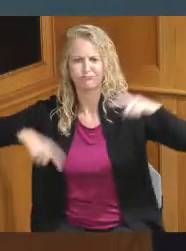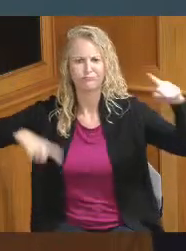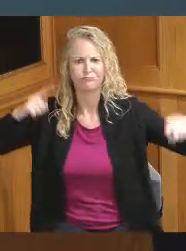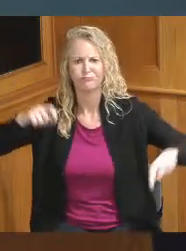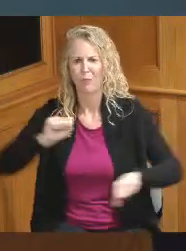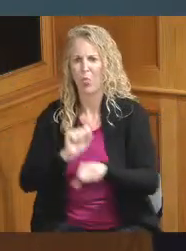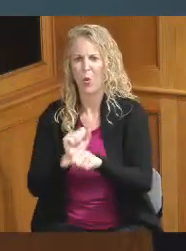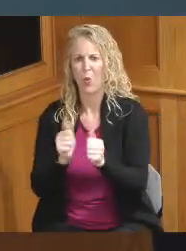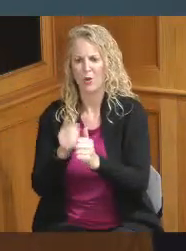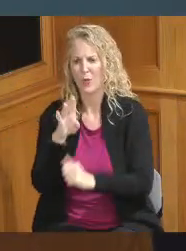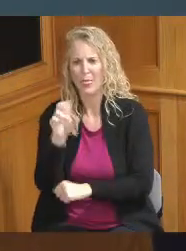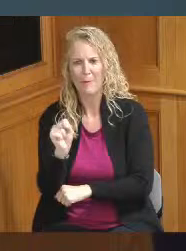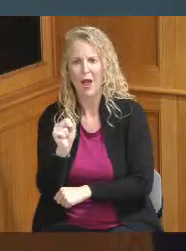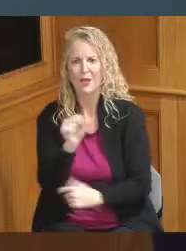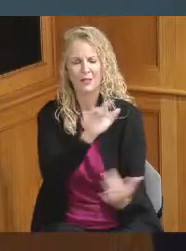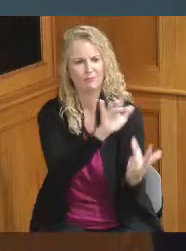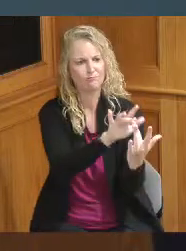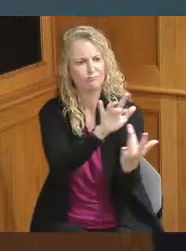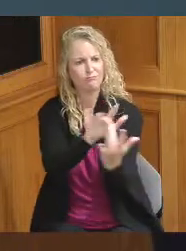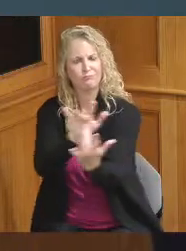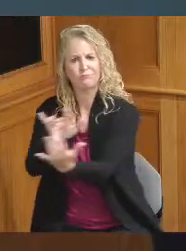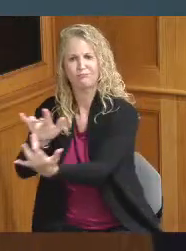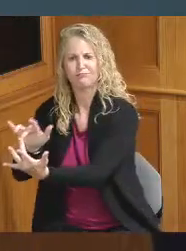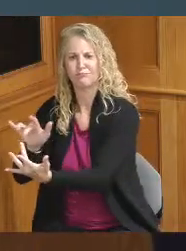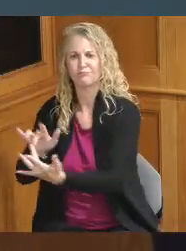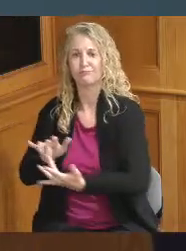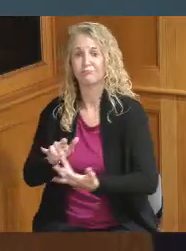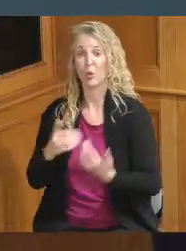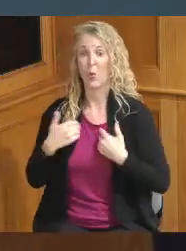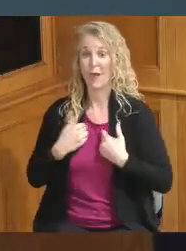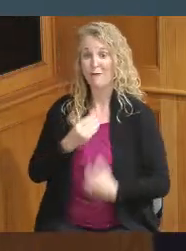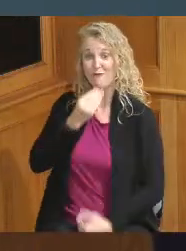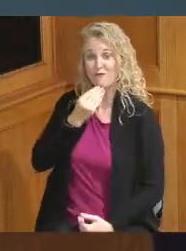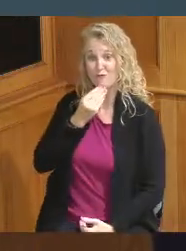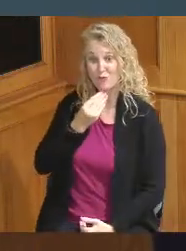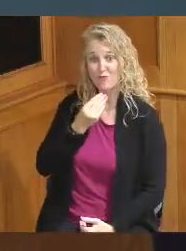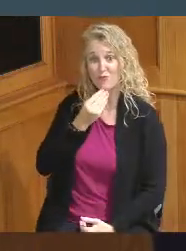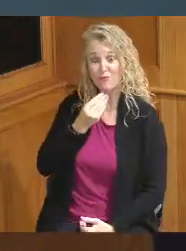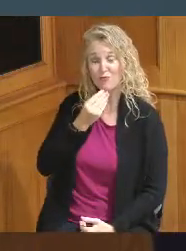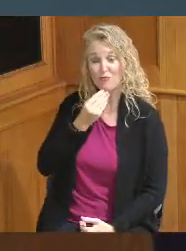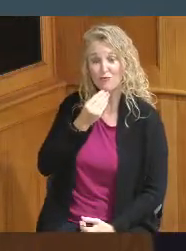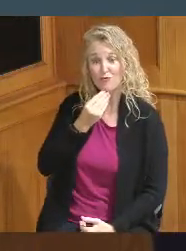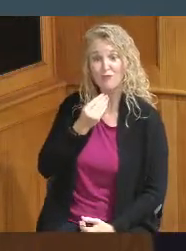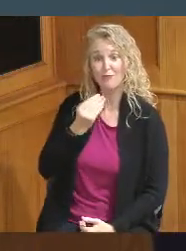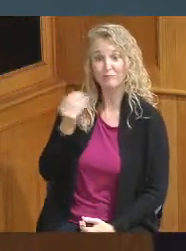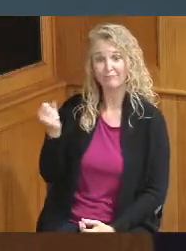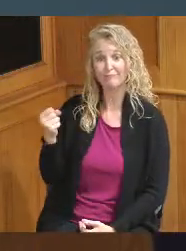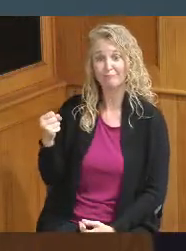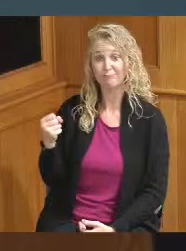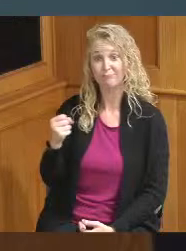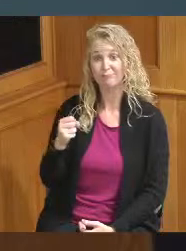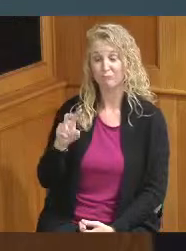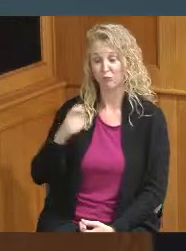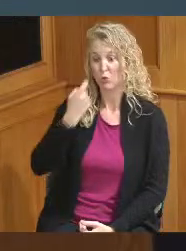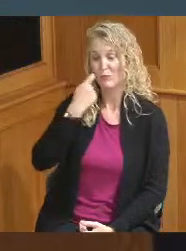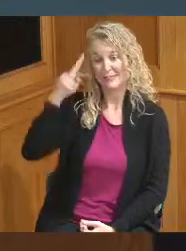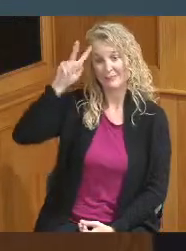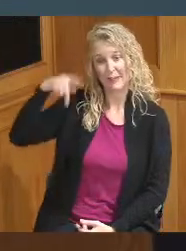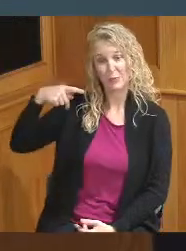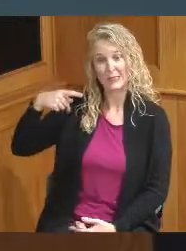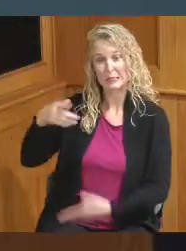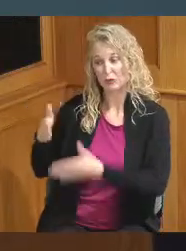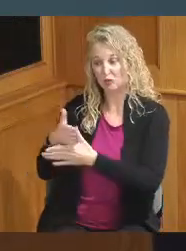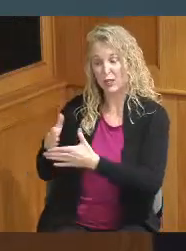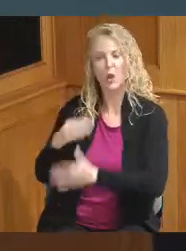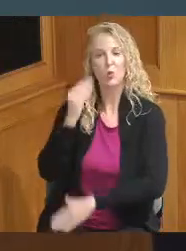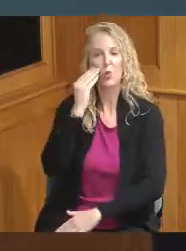our bus that goes out to the community. We even had food, going back to what Vice President Driehaus was saying, how do you take